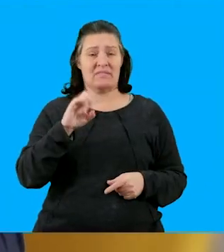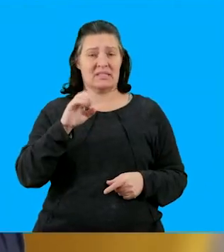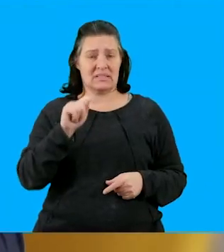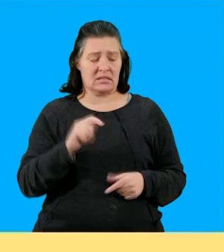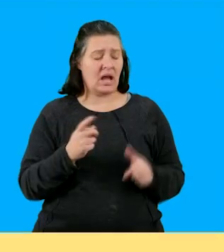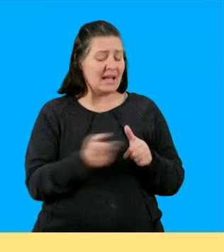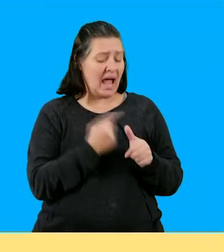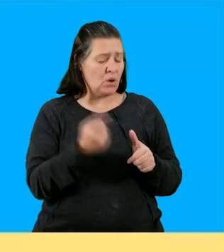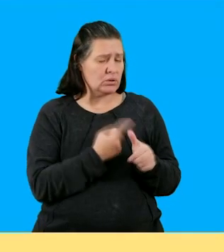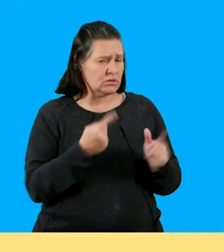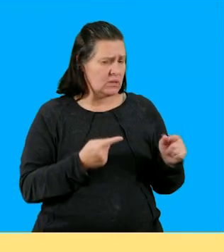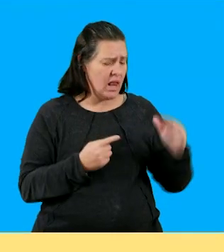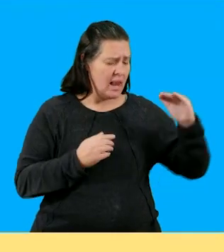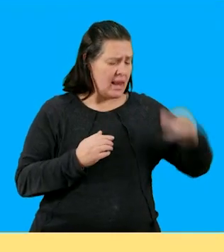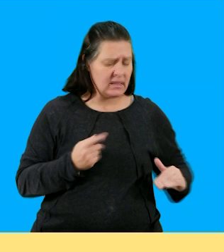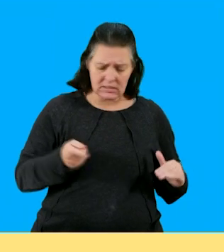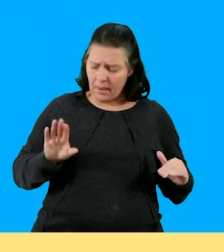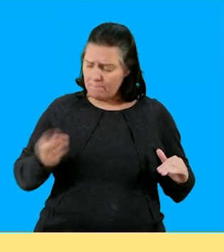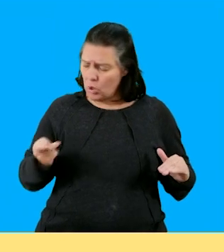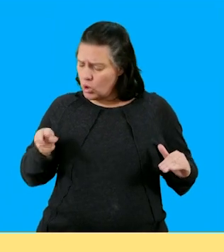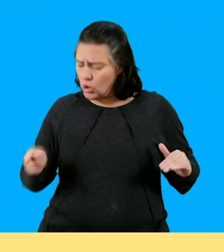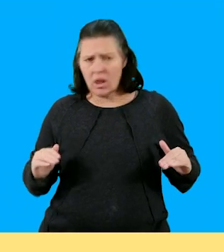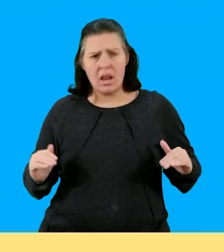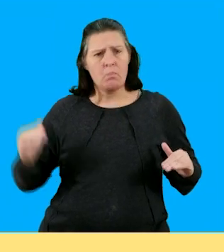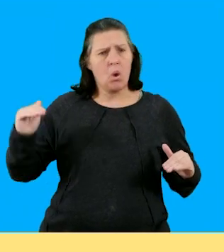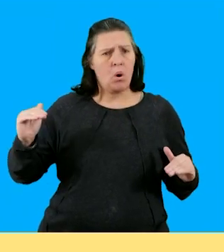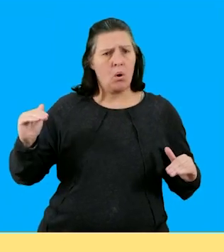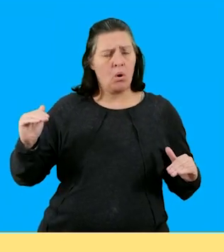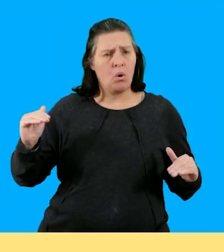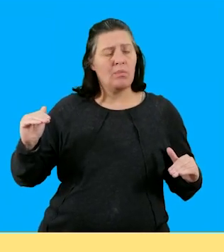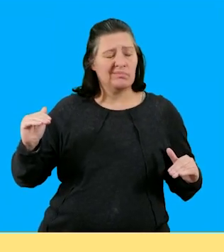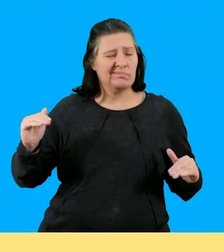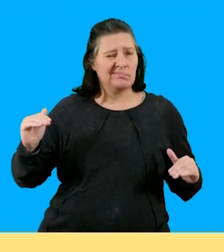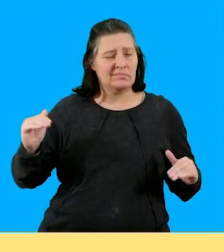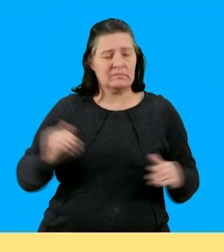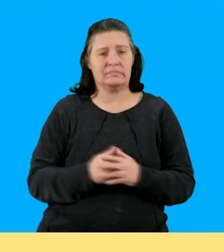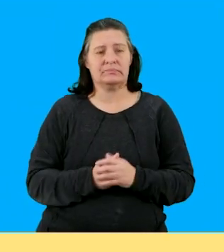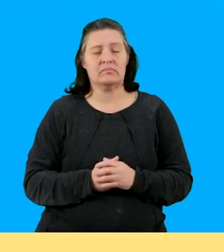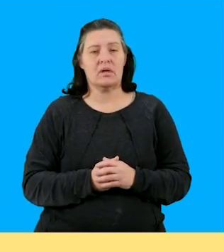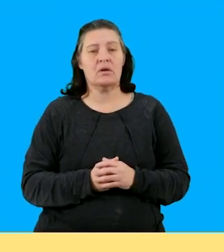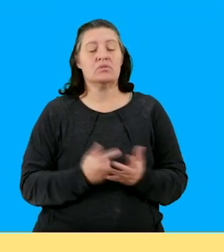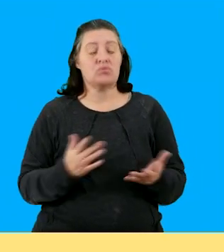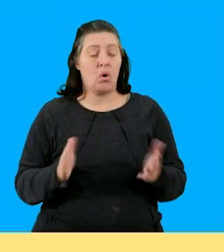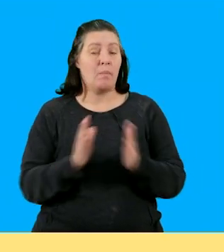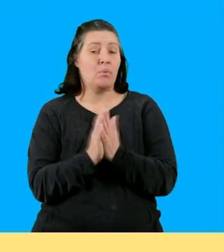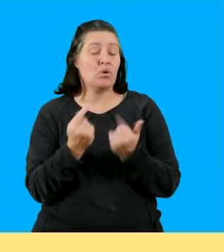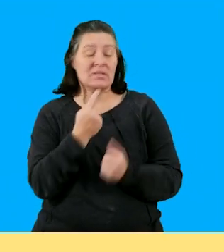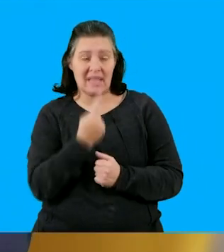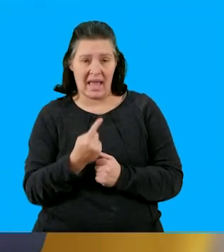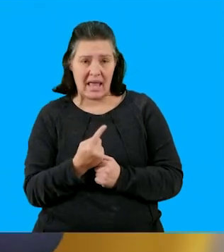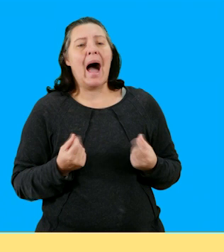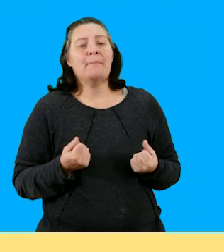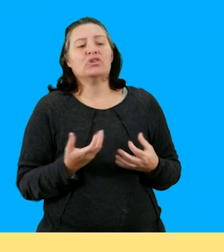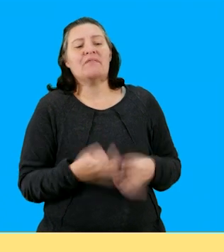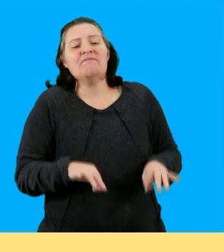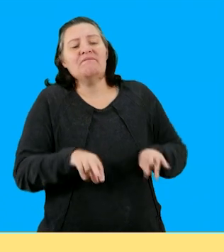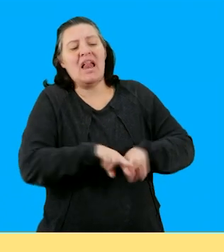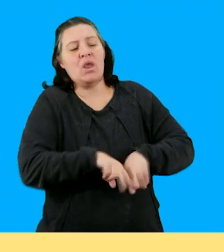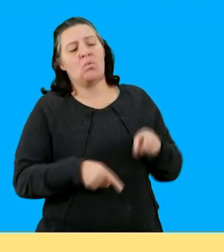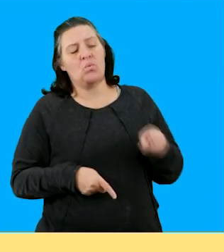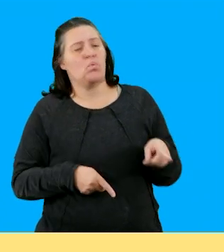Did you know that a business can use either the perpetual or periodic inventory system for managing or